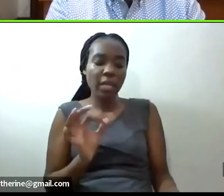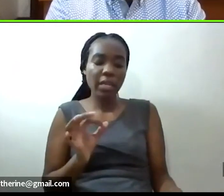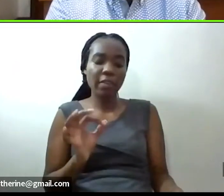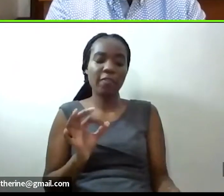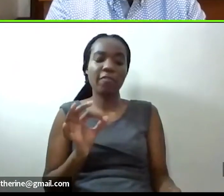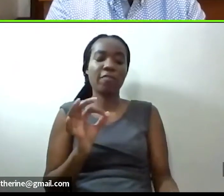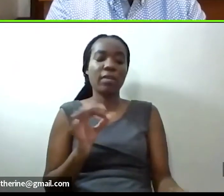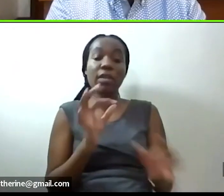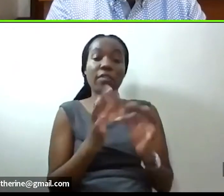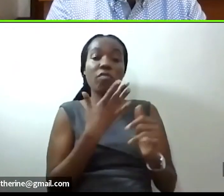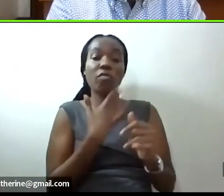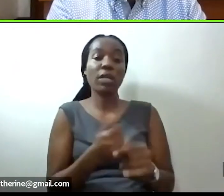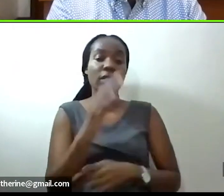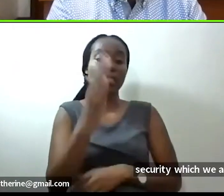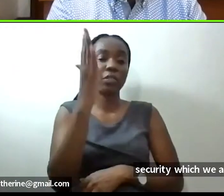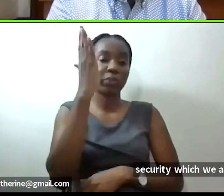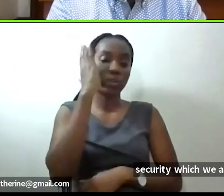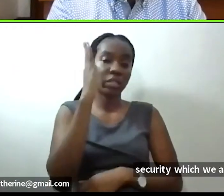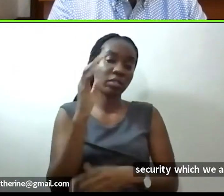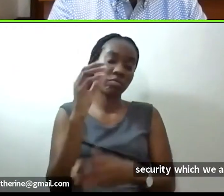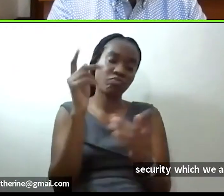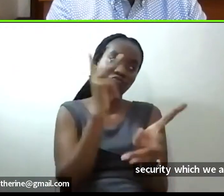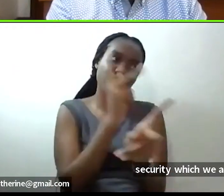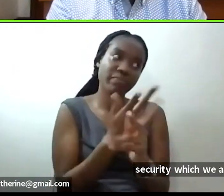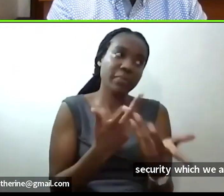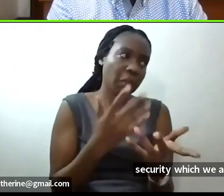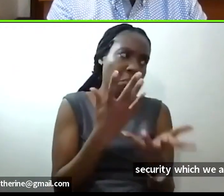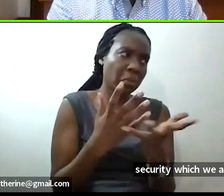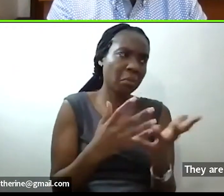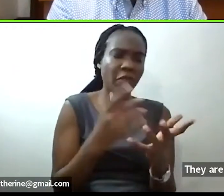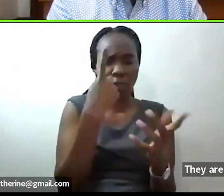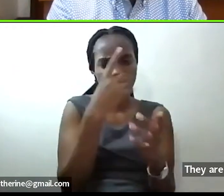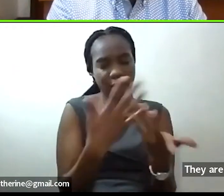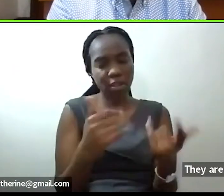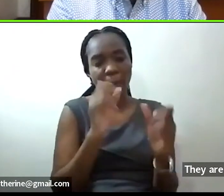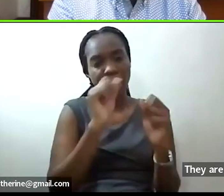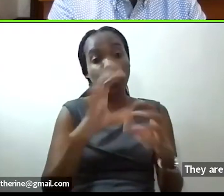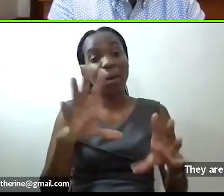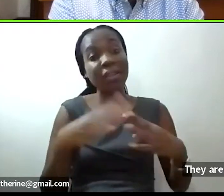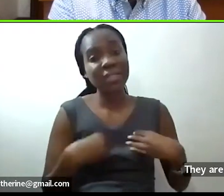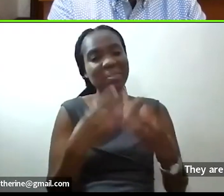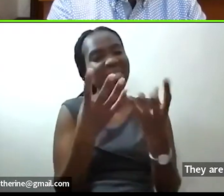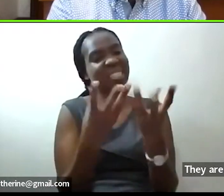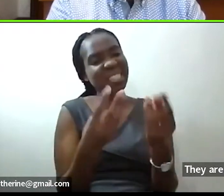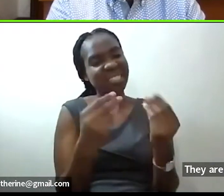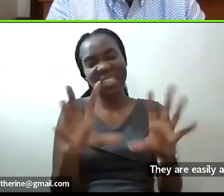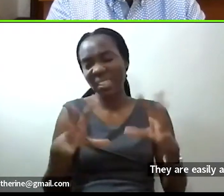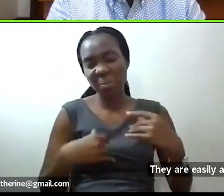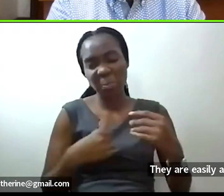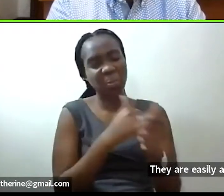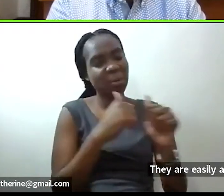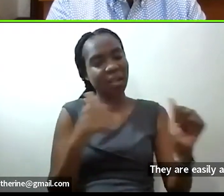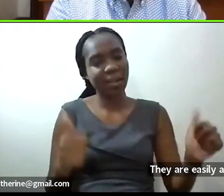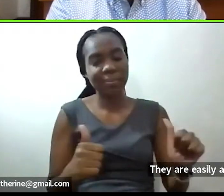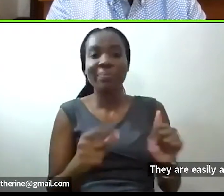something, they are easily accepted by financial institutions for the reason that if you fail to pay back what you've taken